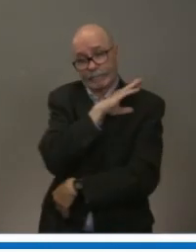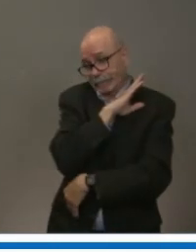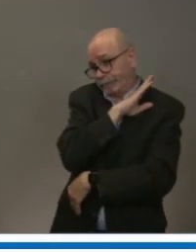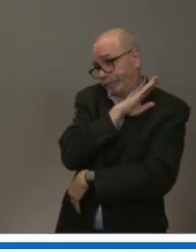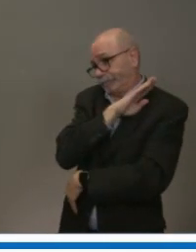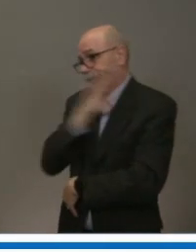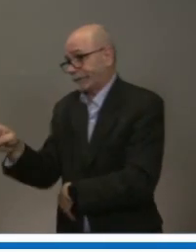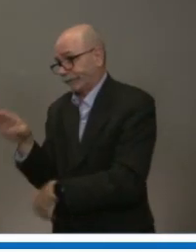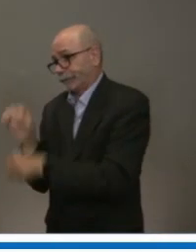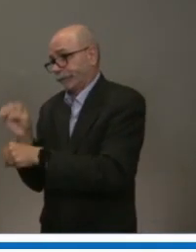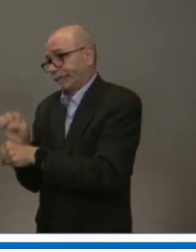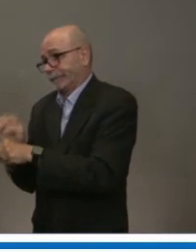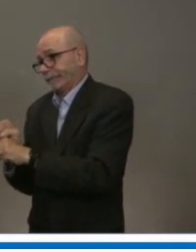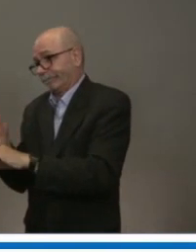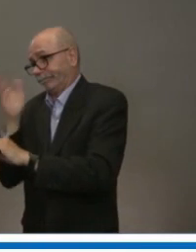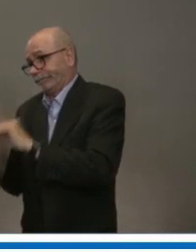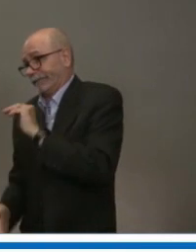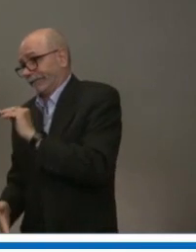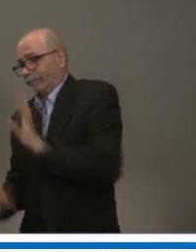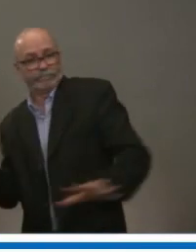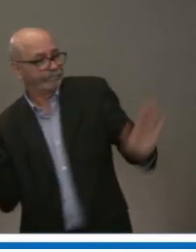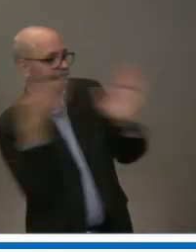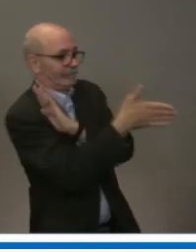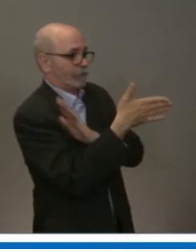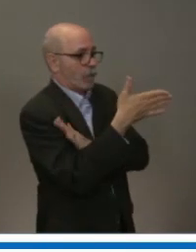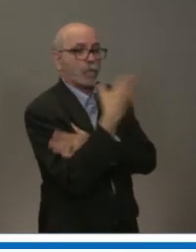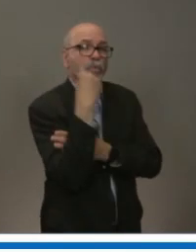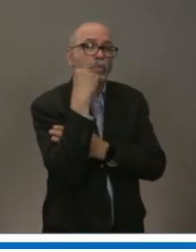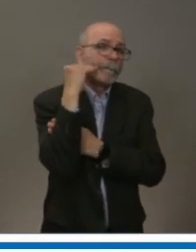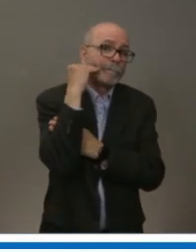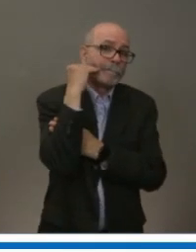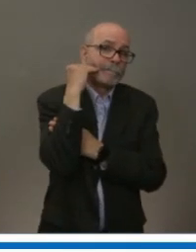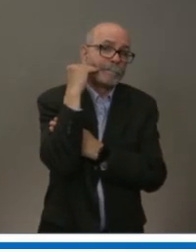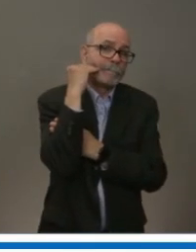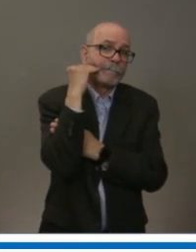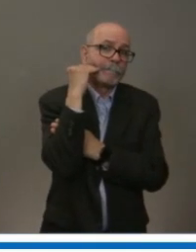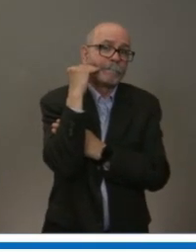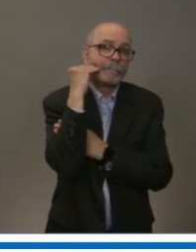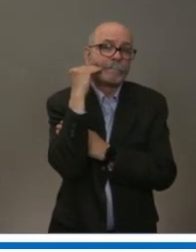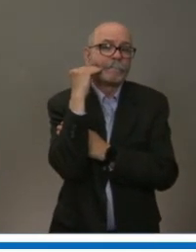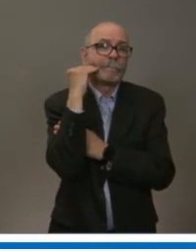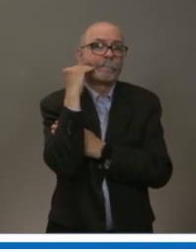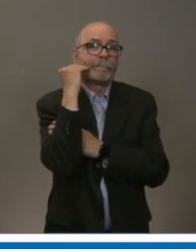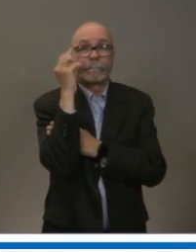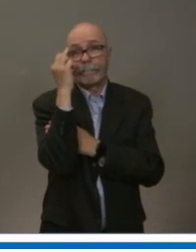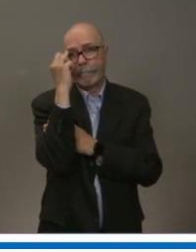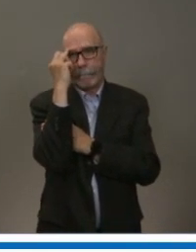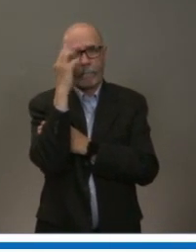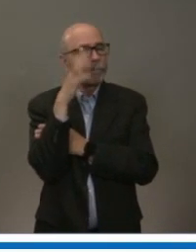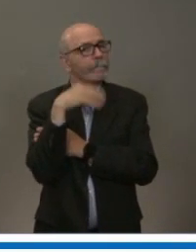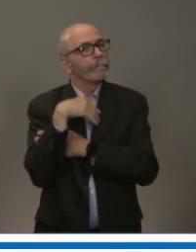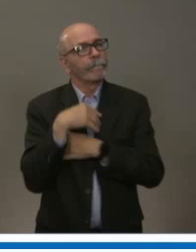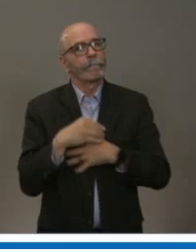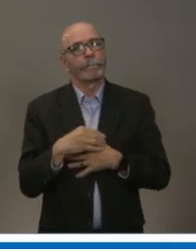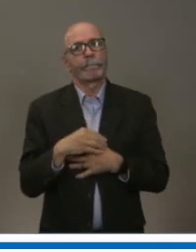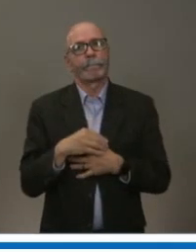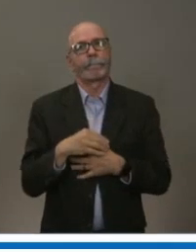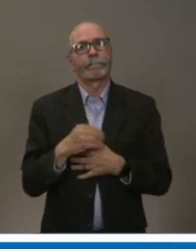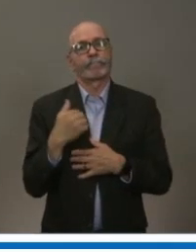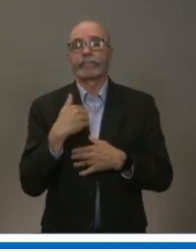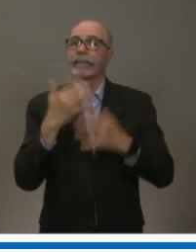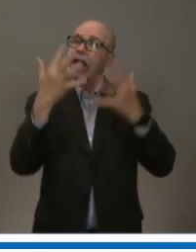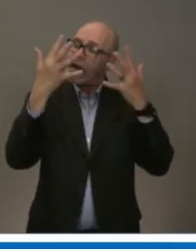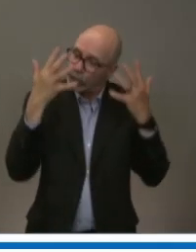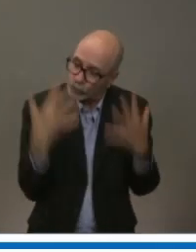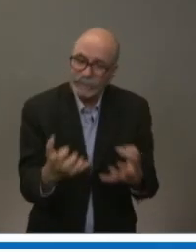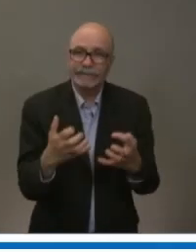permission for them to be able to come across to go to work, to continue to keep that particular workplace moving, to help keep some parts of our economy going, but